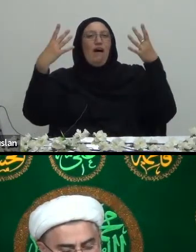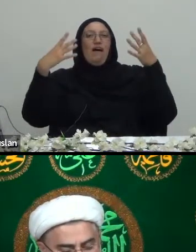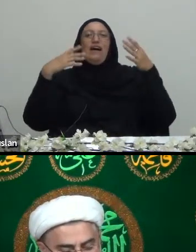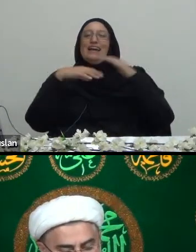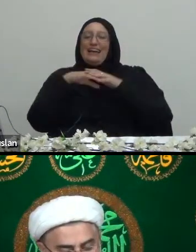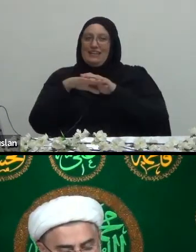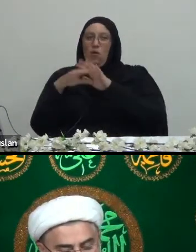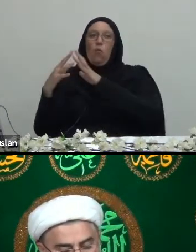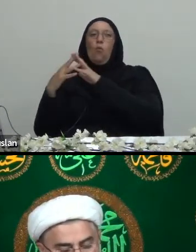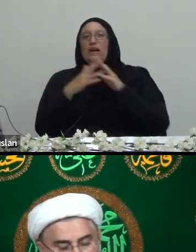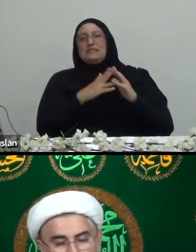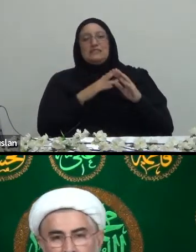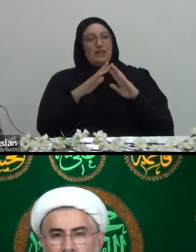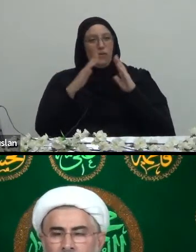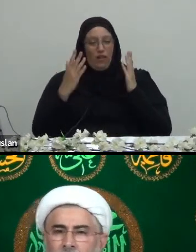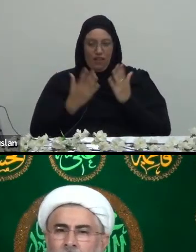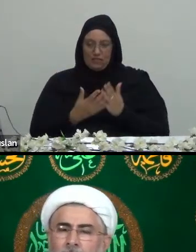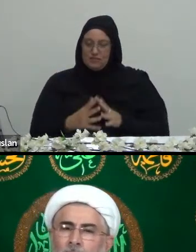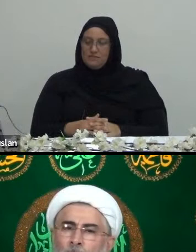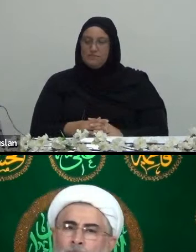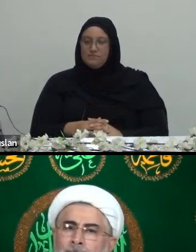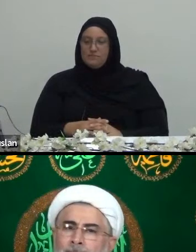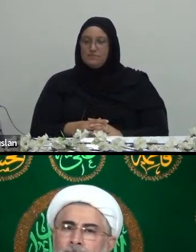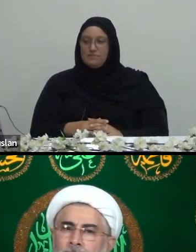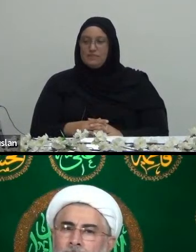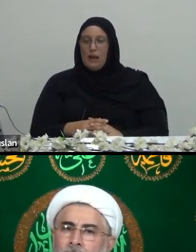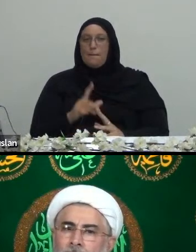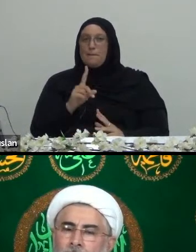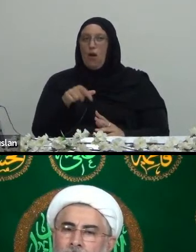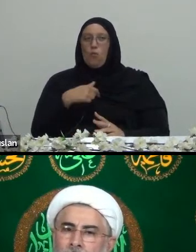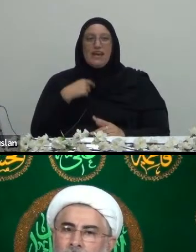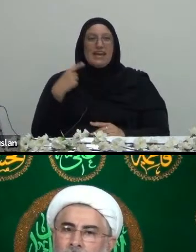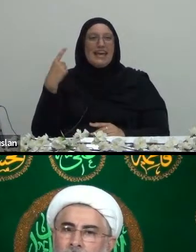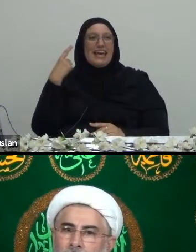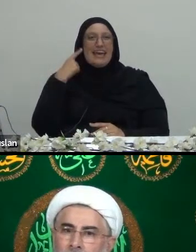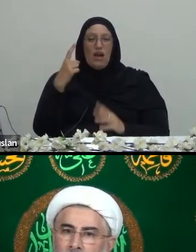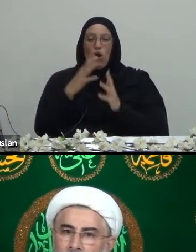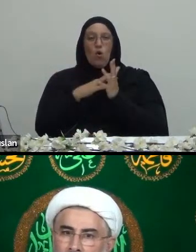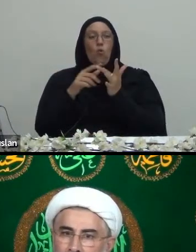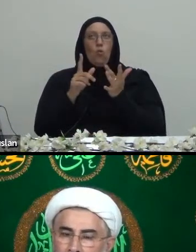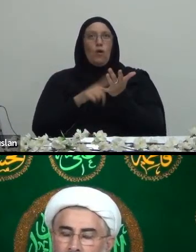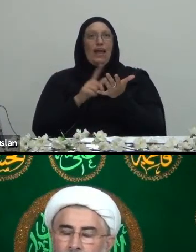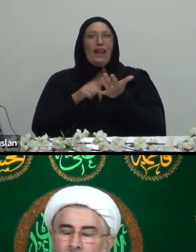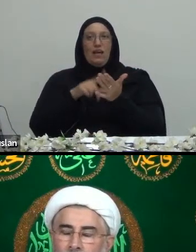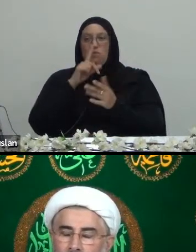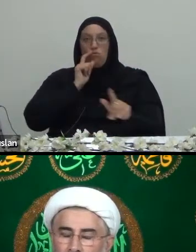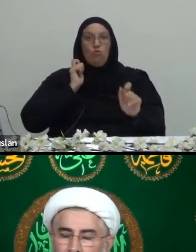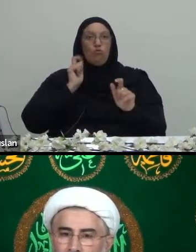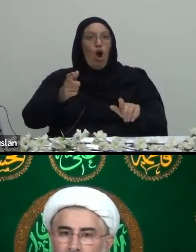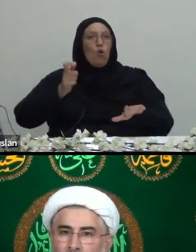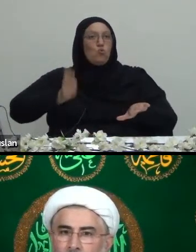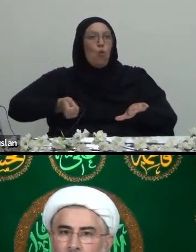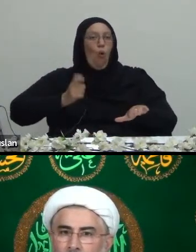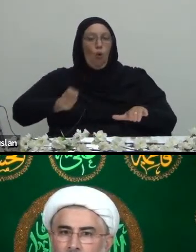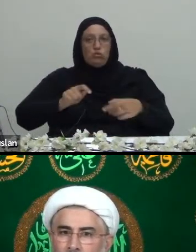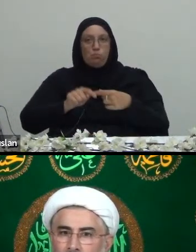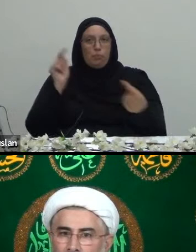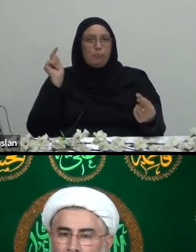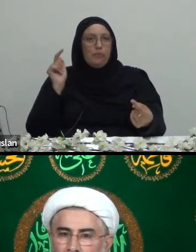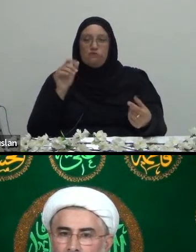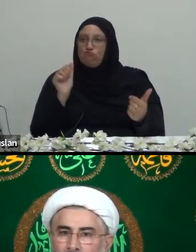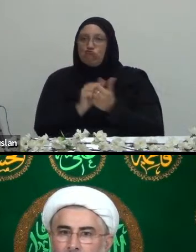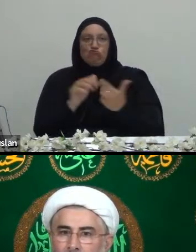society. We also hear a lot about people contesting wills. Now, from your